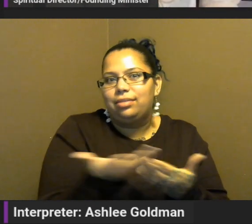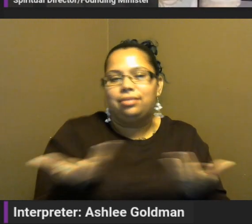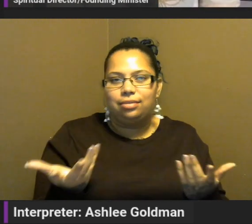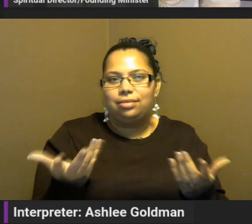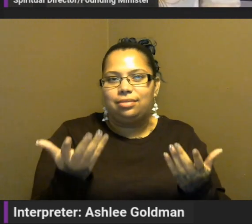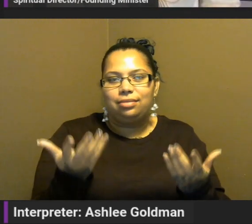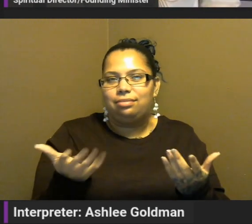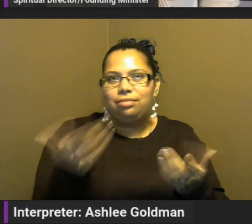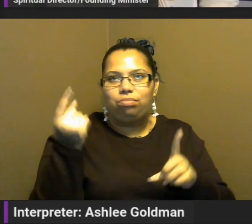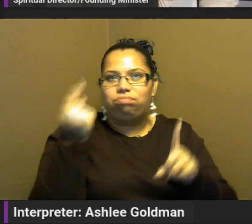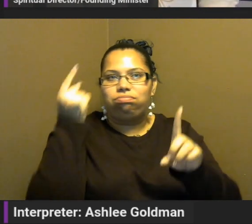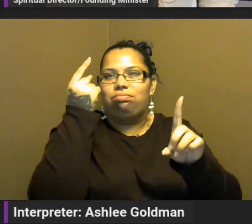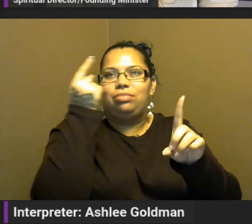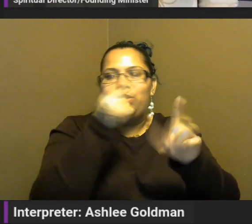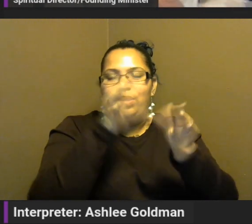spirit,